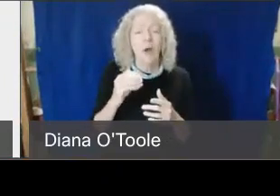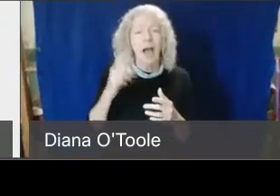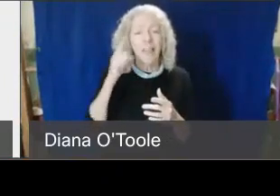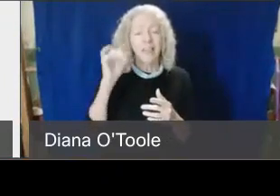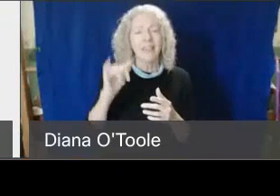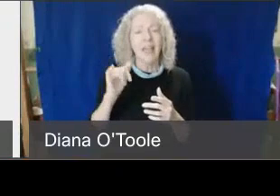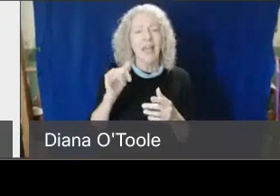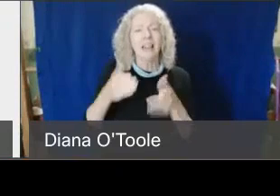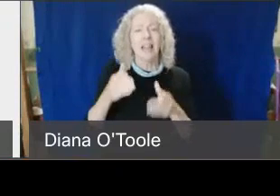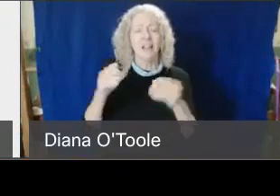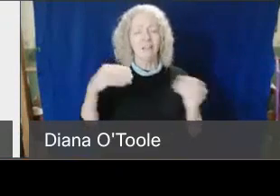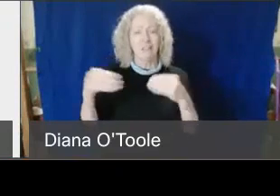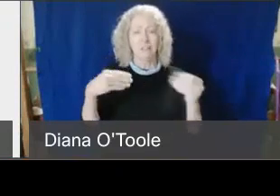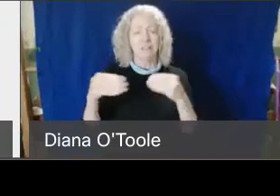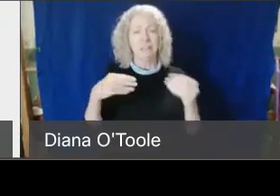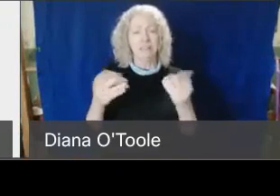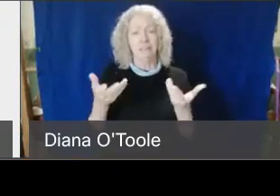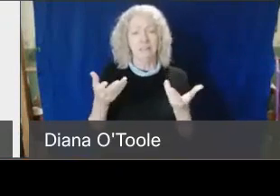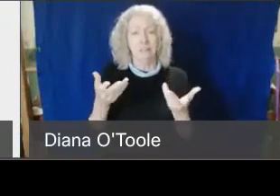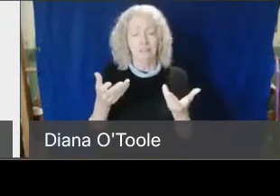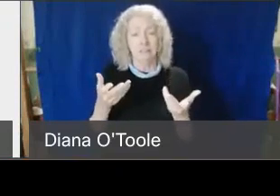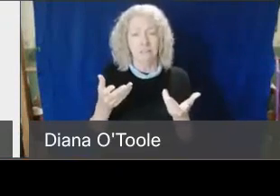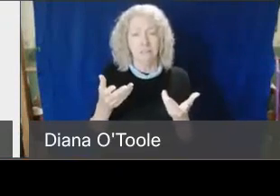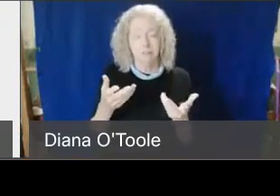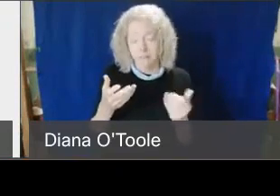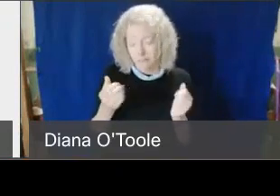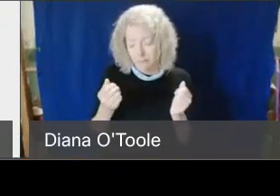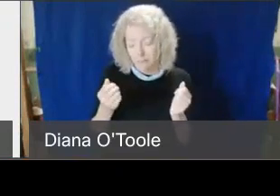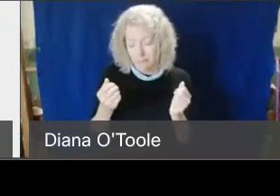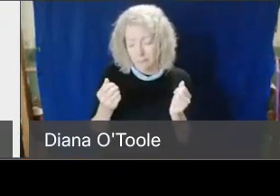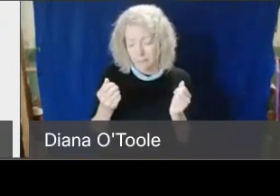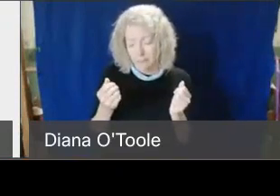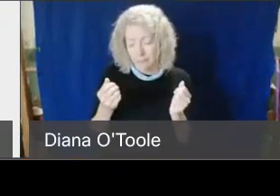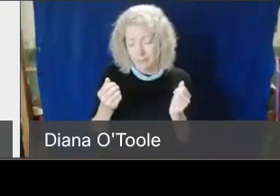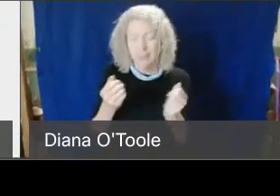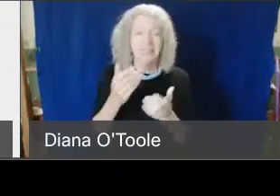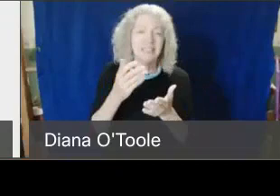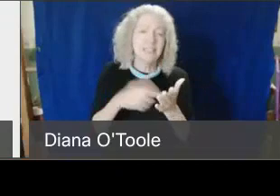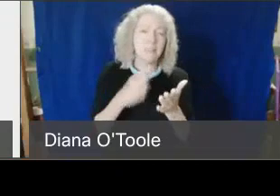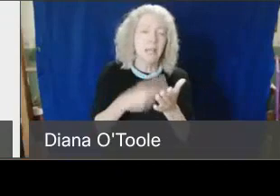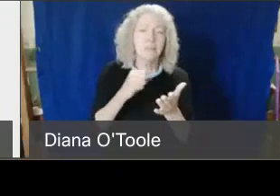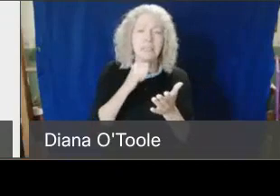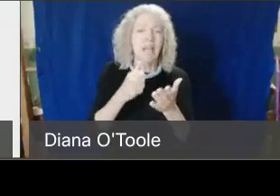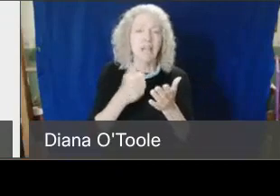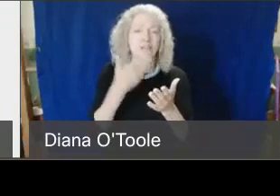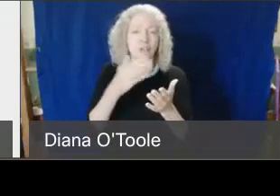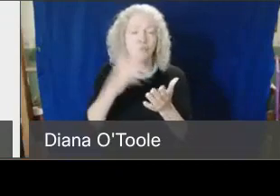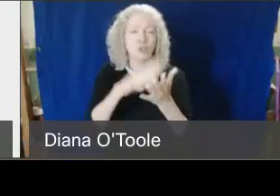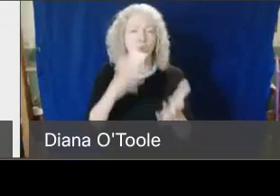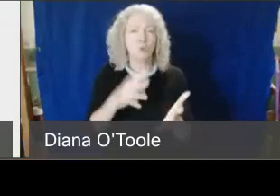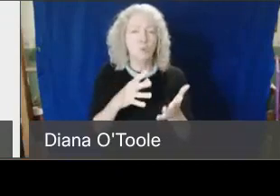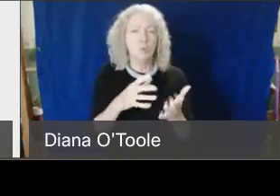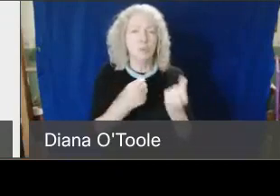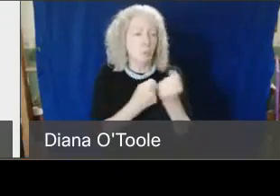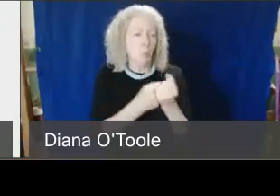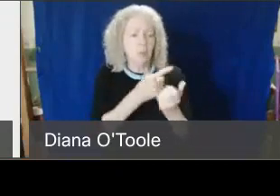much freedom and not enough structure, it doesn't help students. But for some students, this is going to be really helpful. So I'm